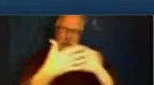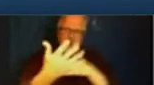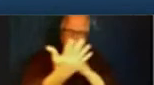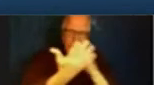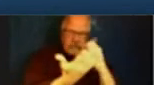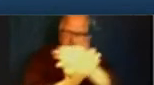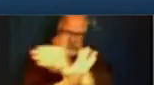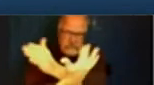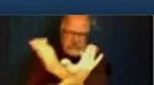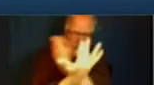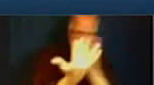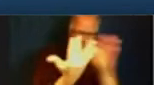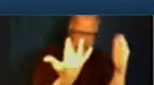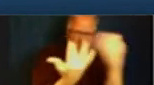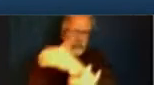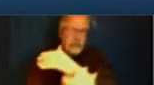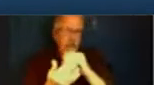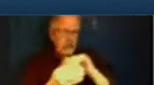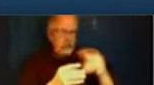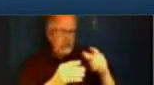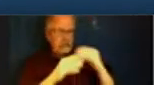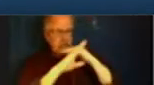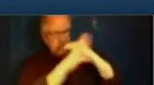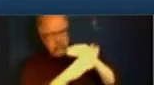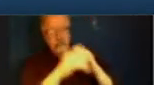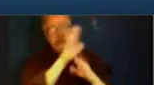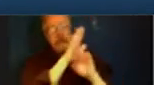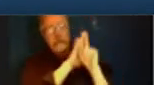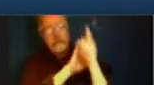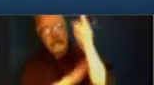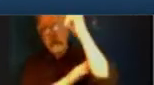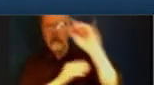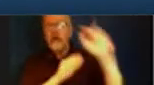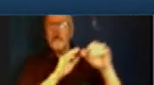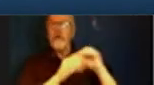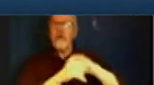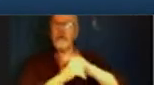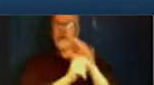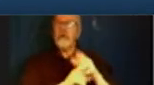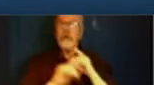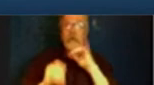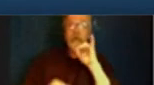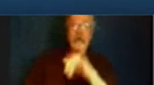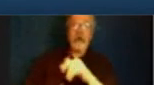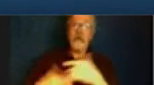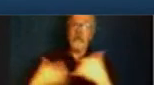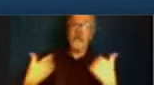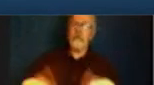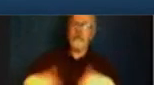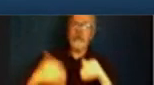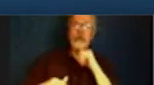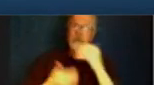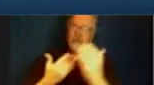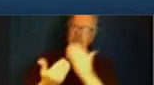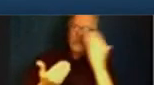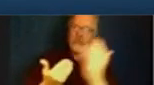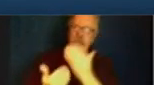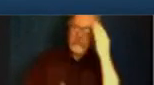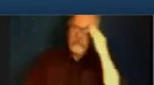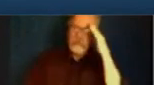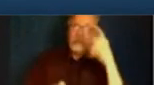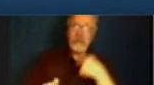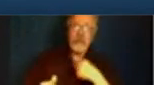We know the next few weeks will be difficult. We expect to see our hospitals become busier. We may